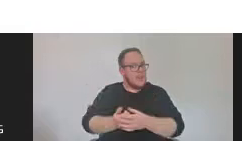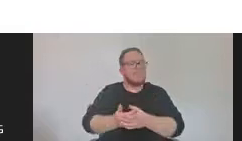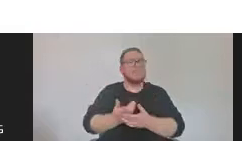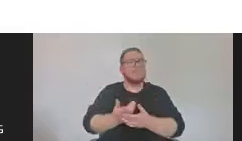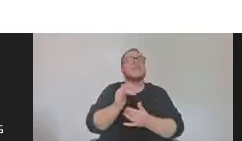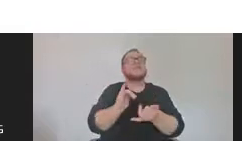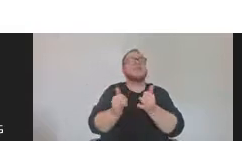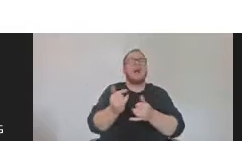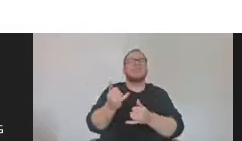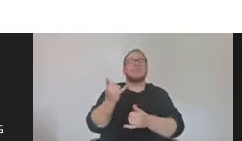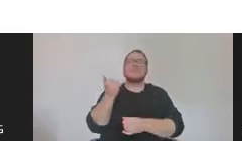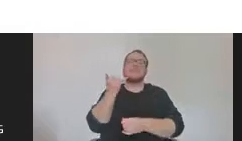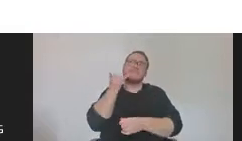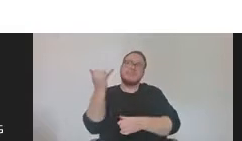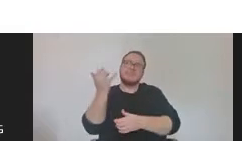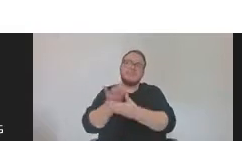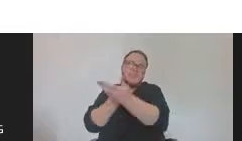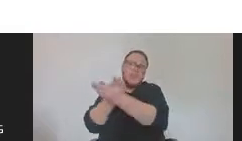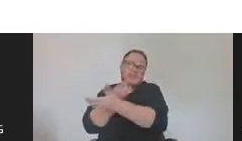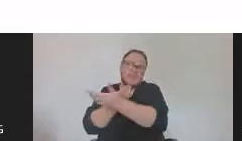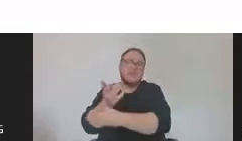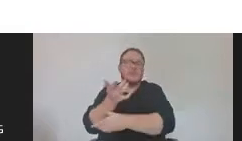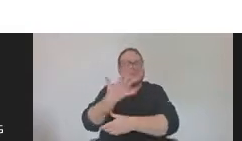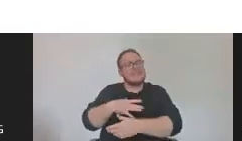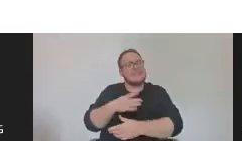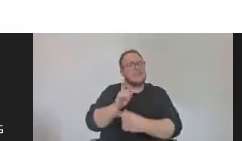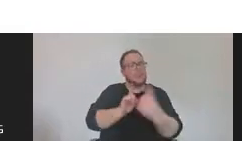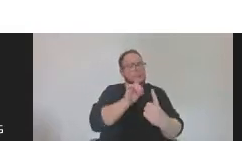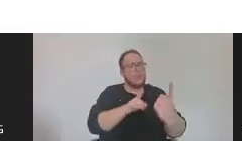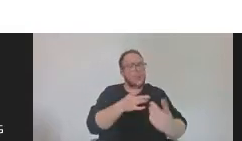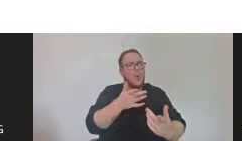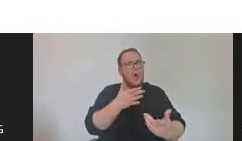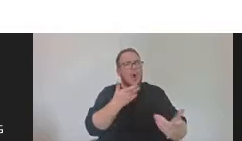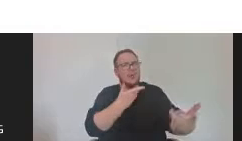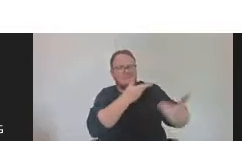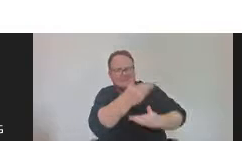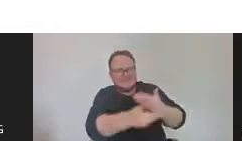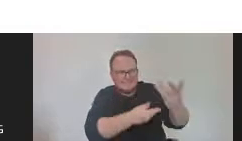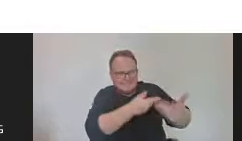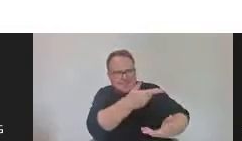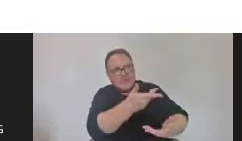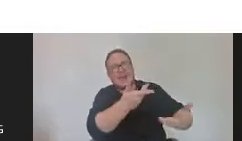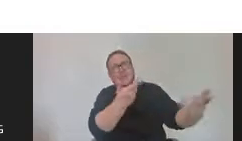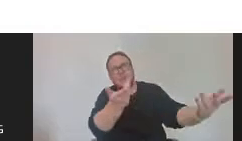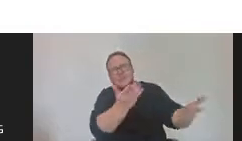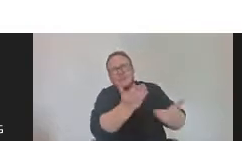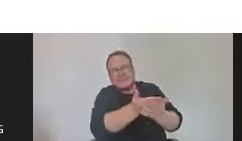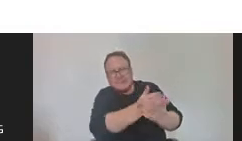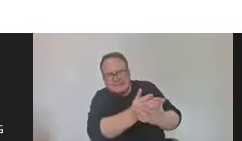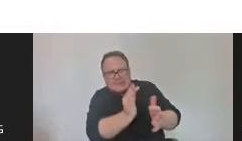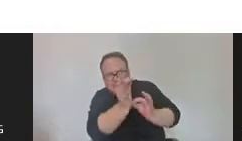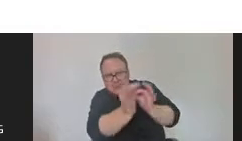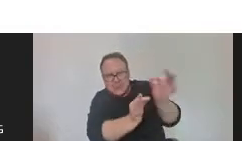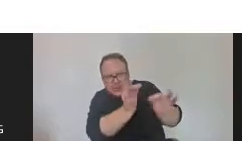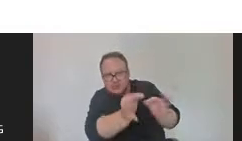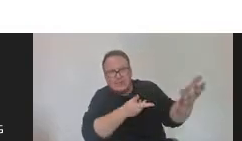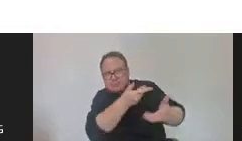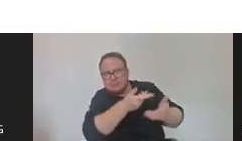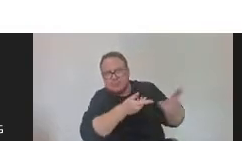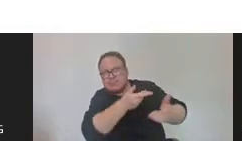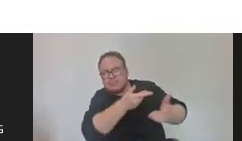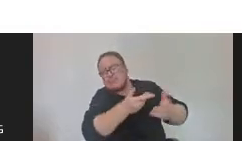people just need a personal conversation with their doctor, just to ask questions and feel